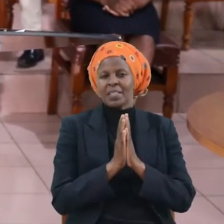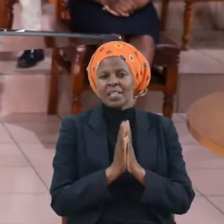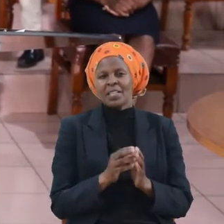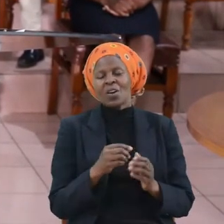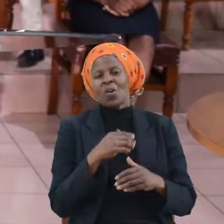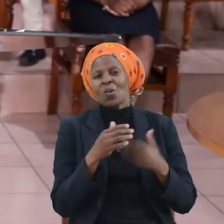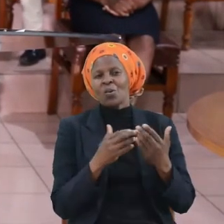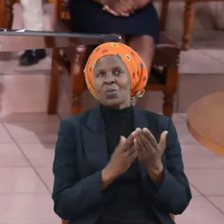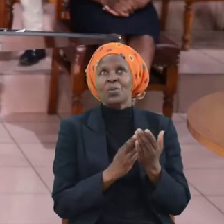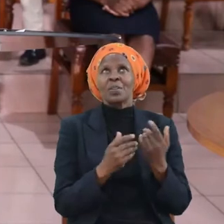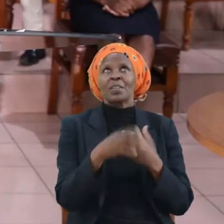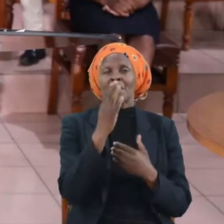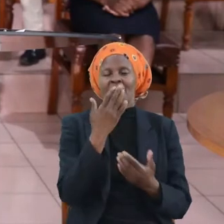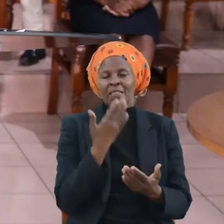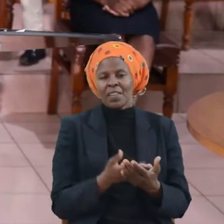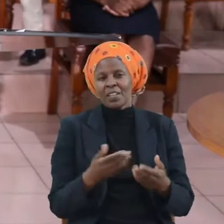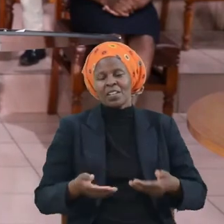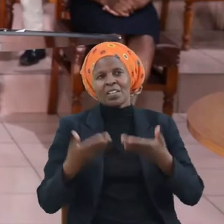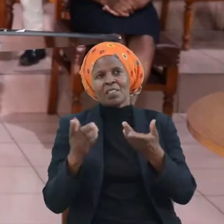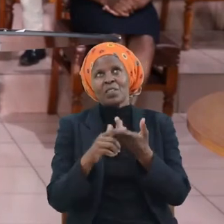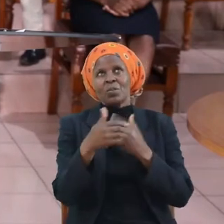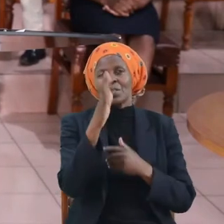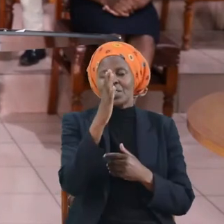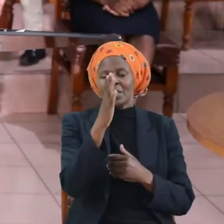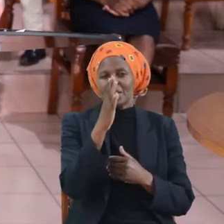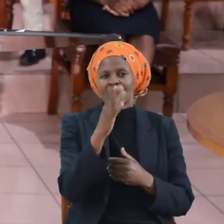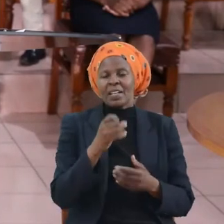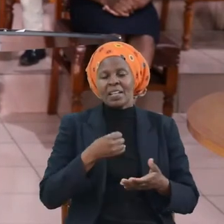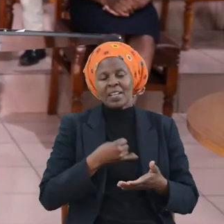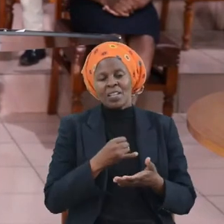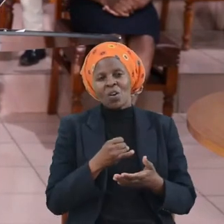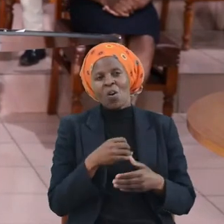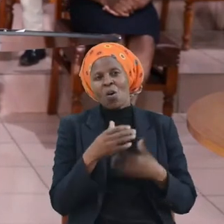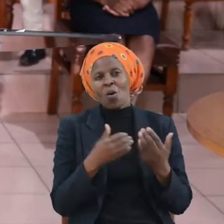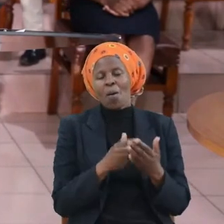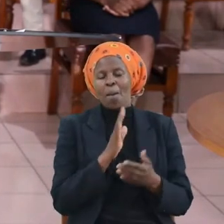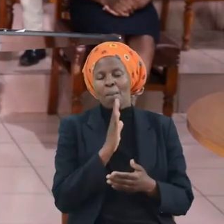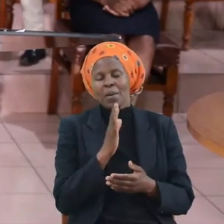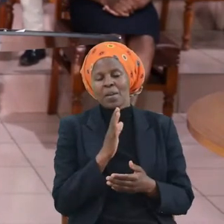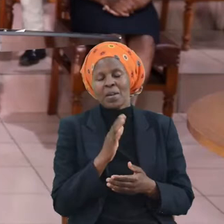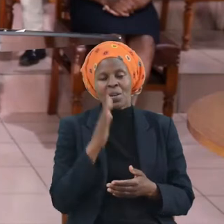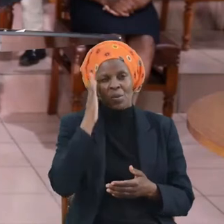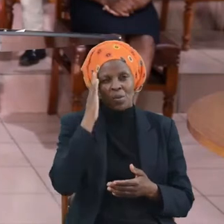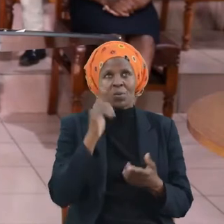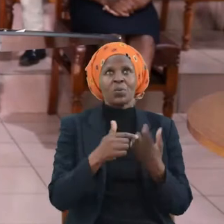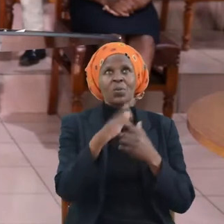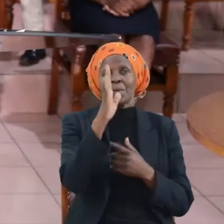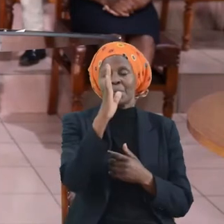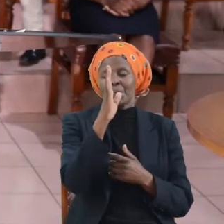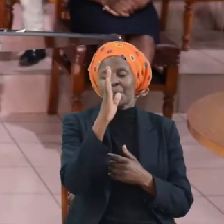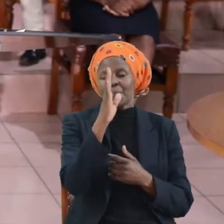supplication with thanksgiving, let your request be known to God. Give thanks to God in